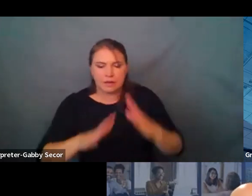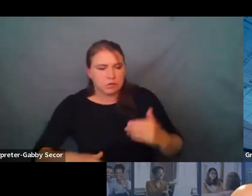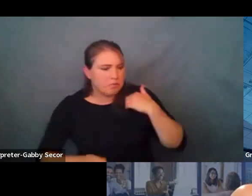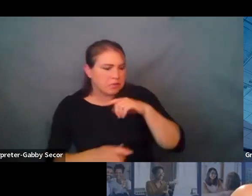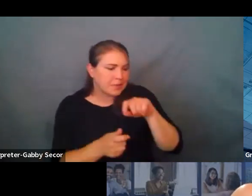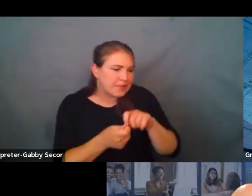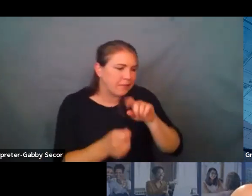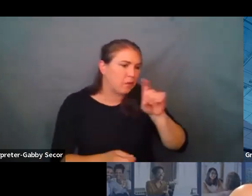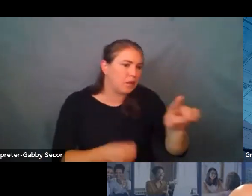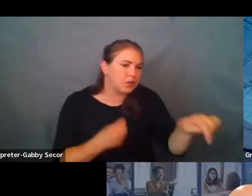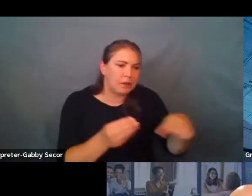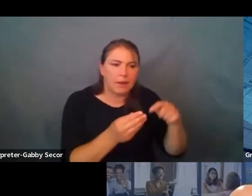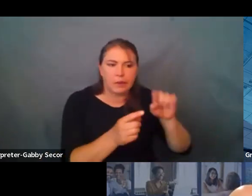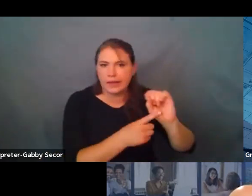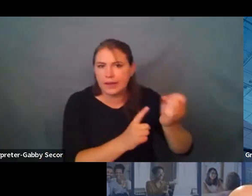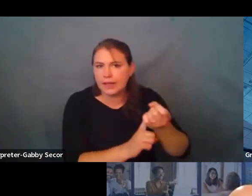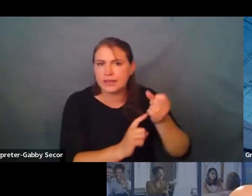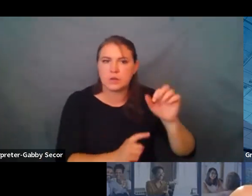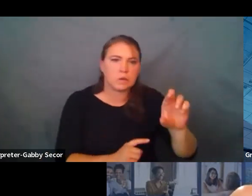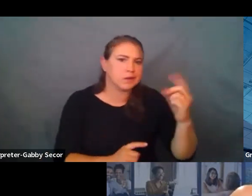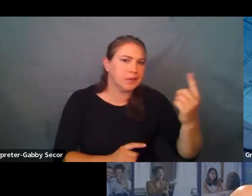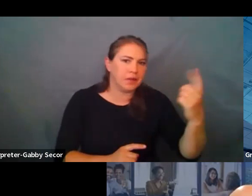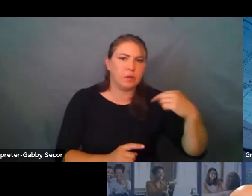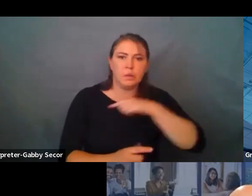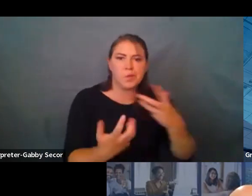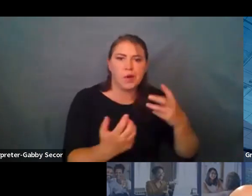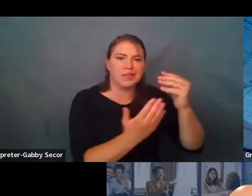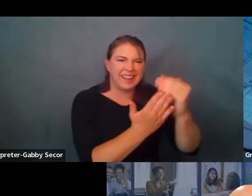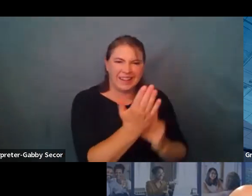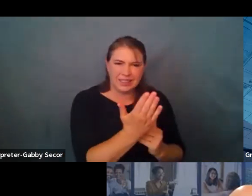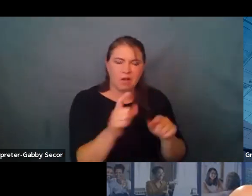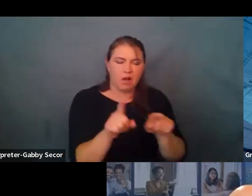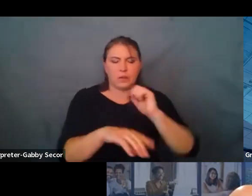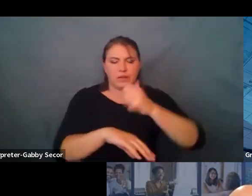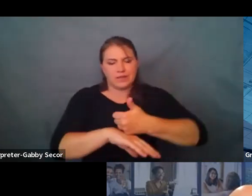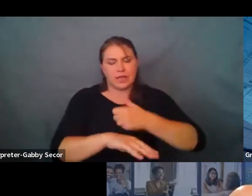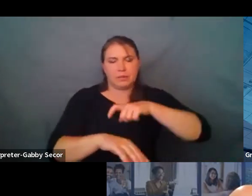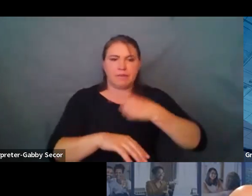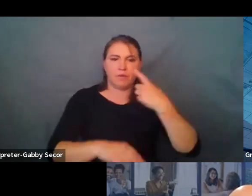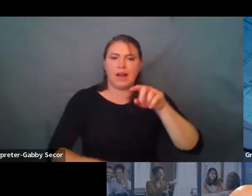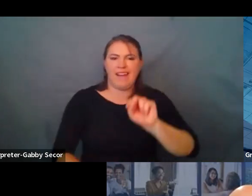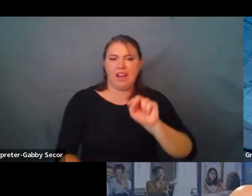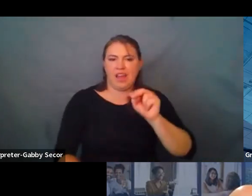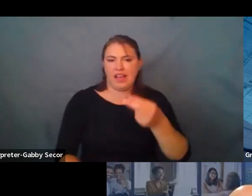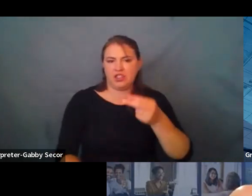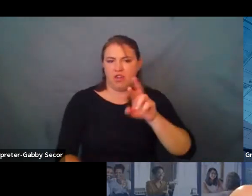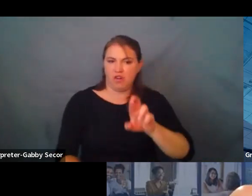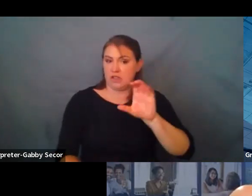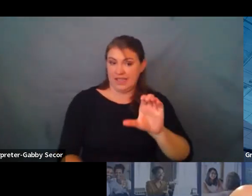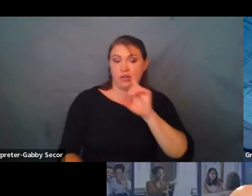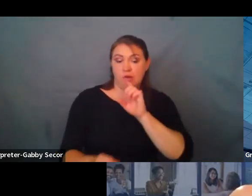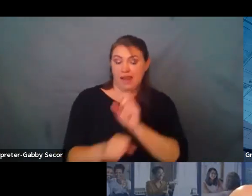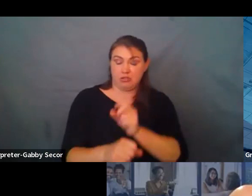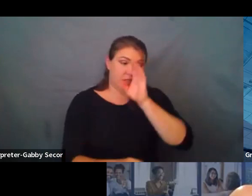they need to escalate. We've worked on that, and we've also set up times for NHRC and other organizations to talk directly to state